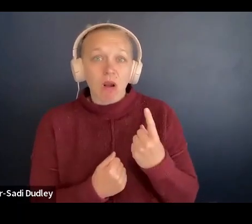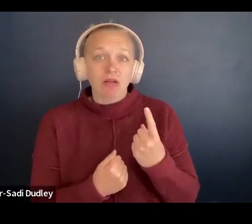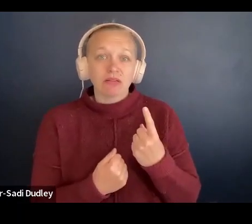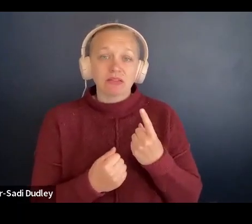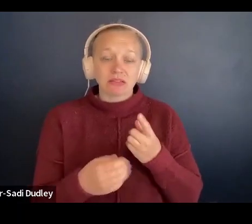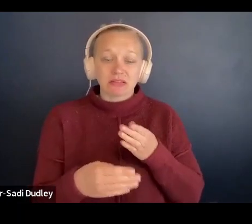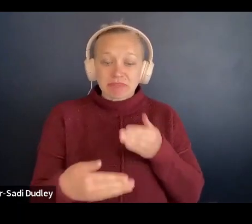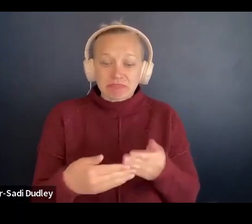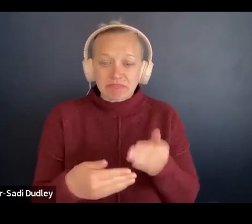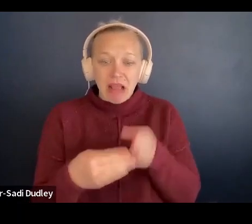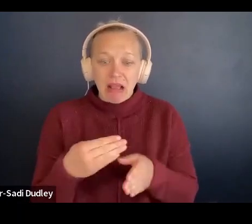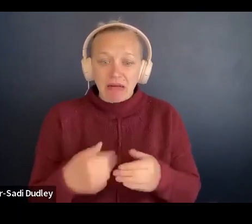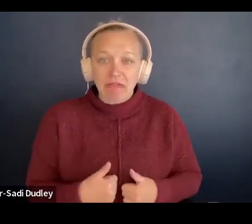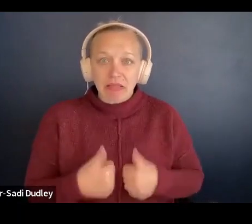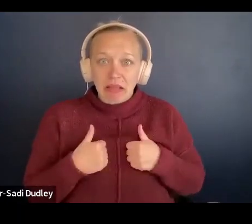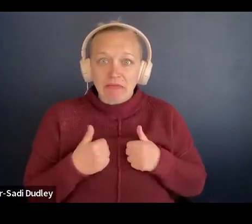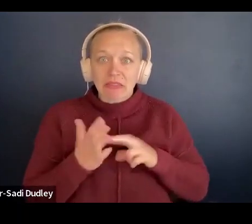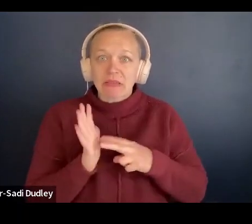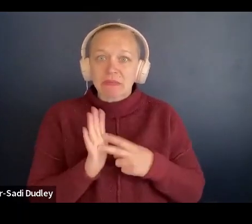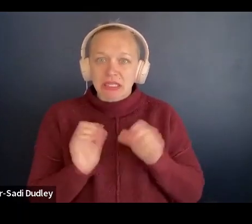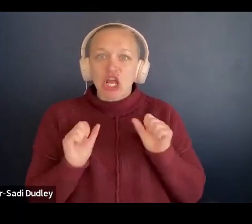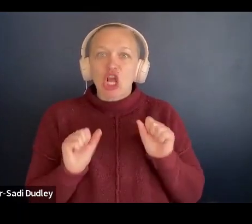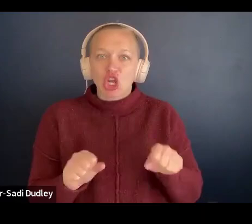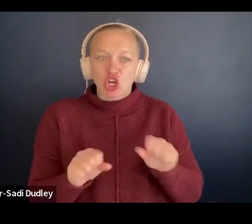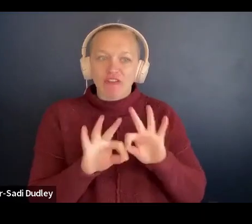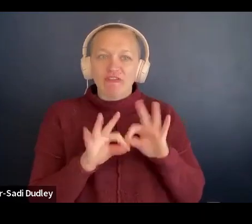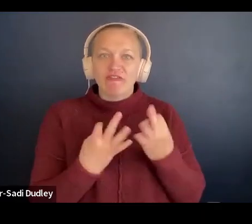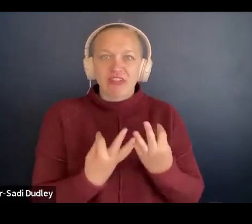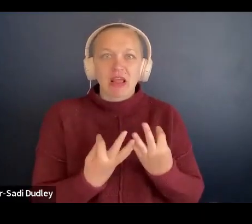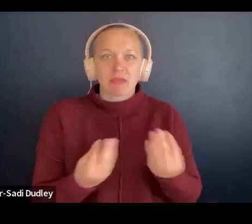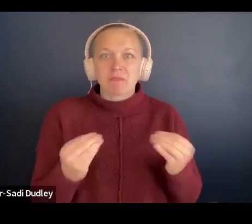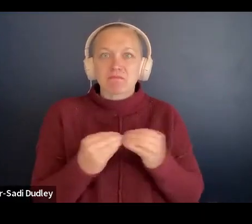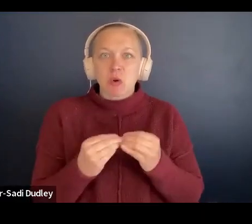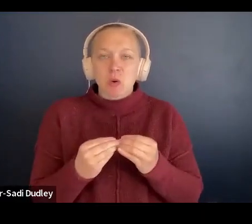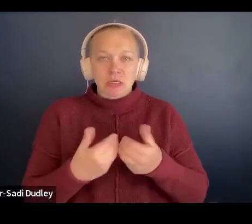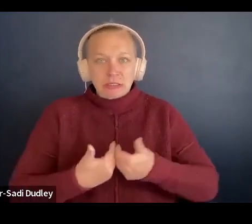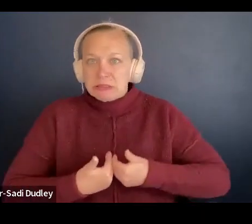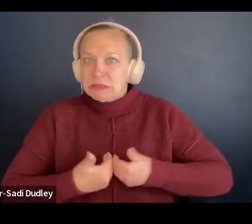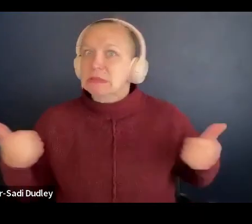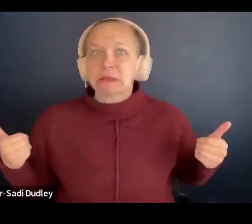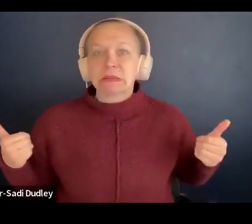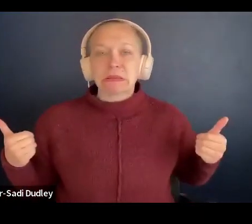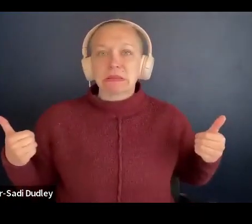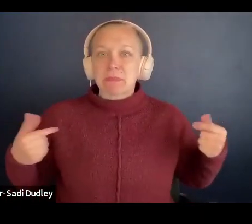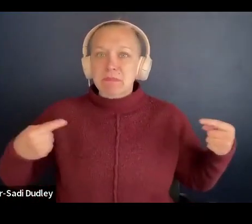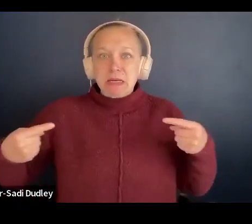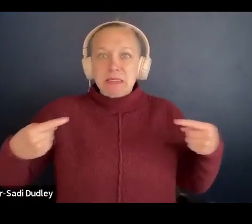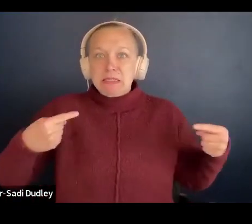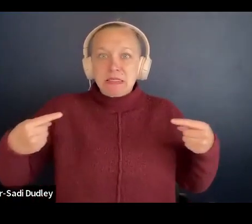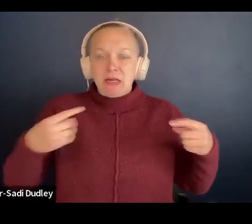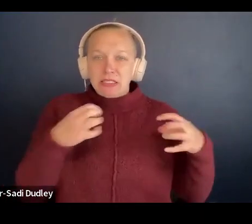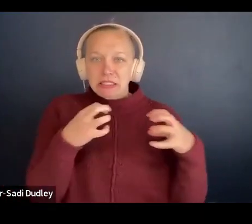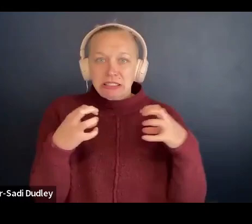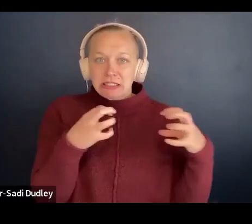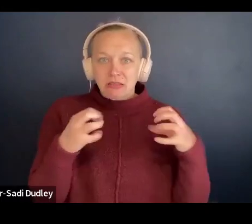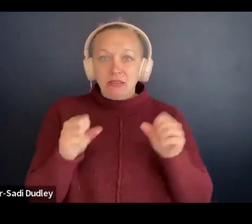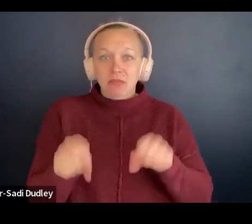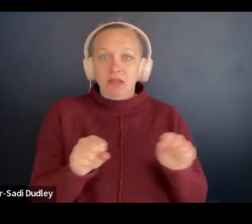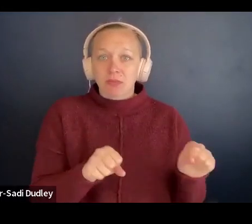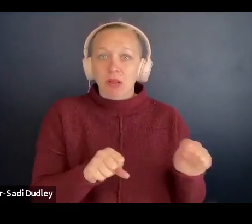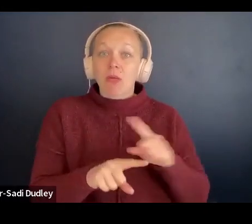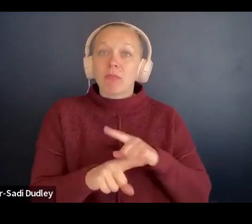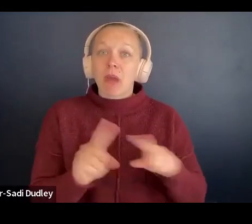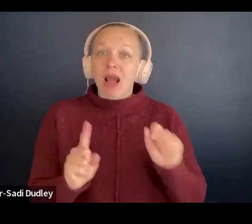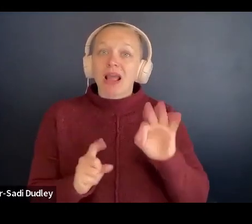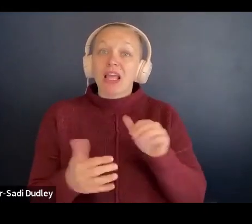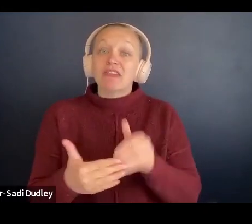apart. Experience has shown that the more aware family members are of your desires, the